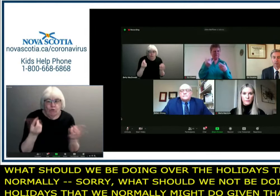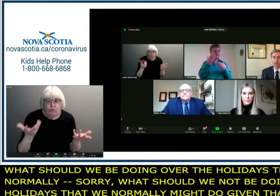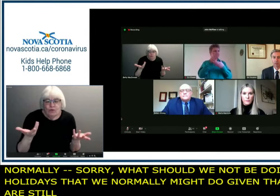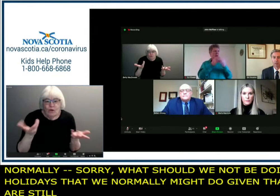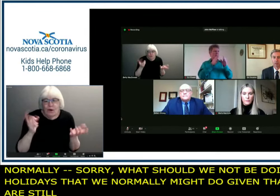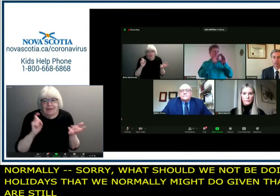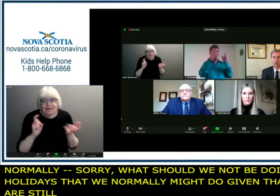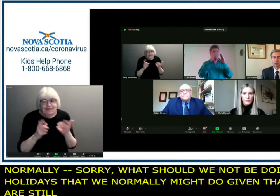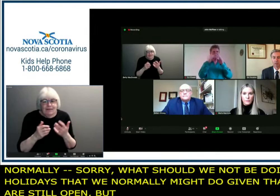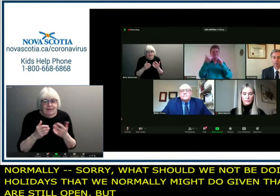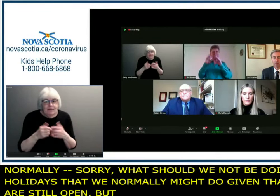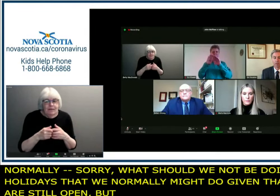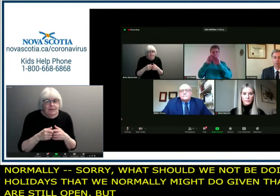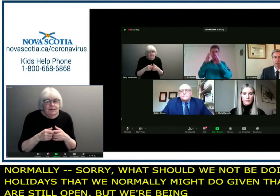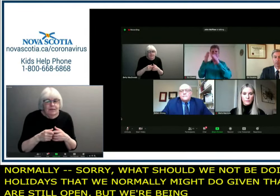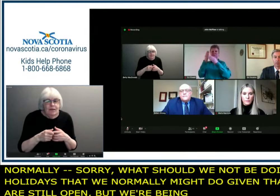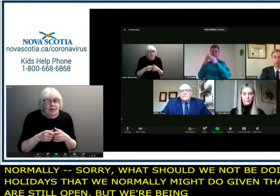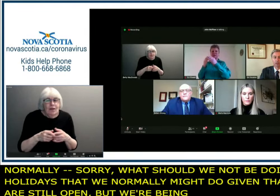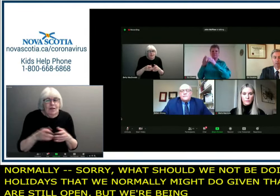we're being told to